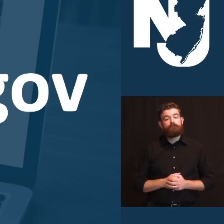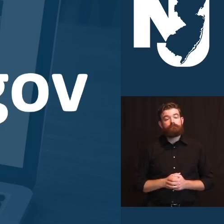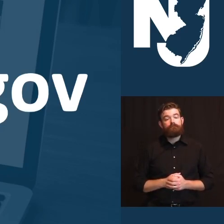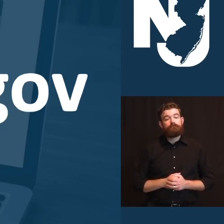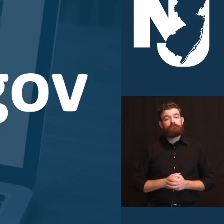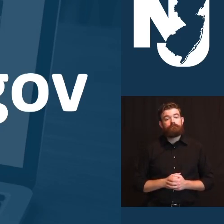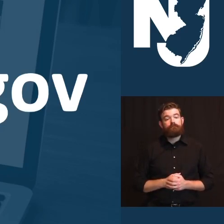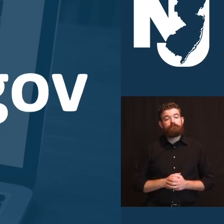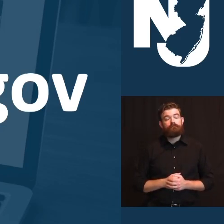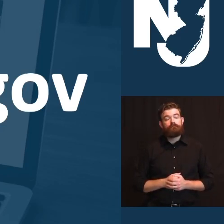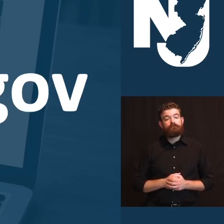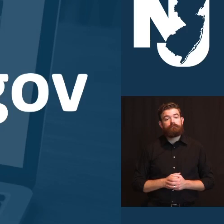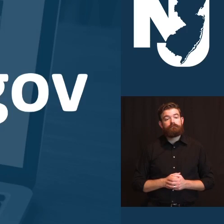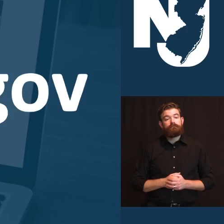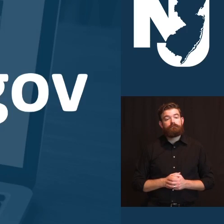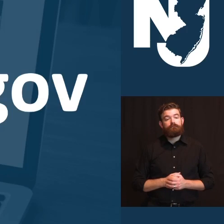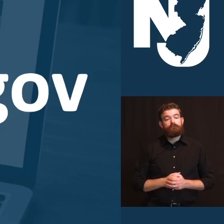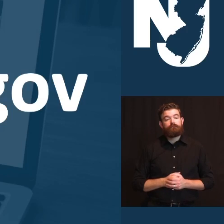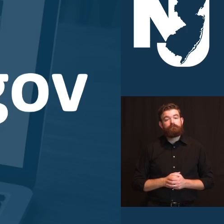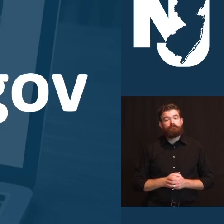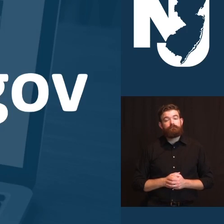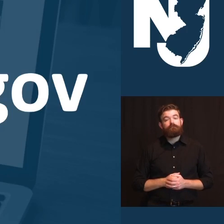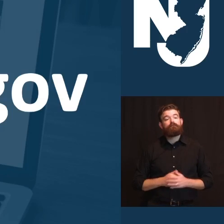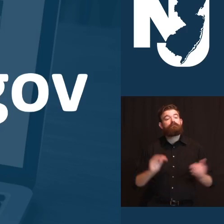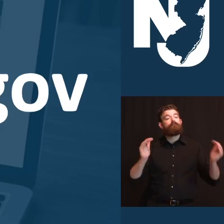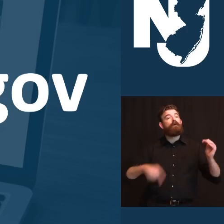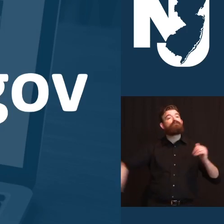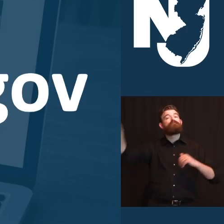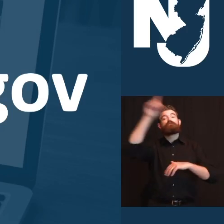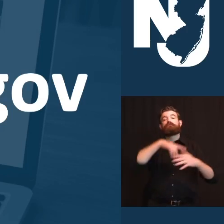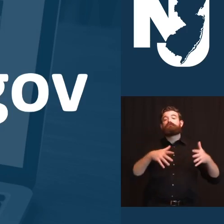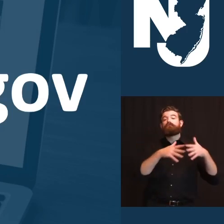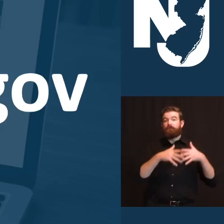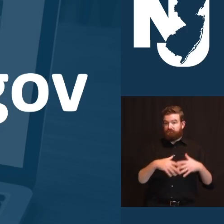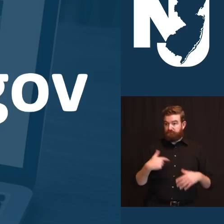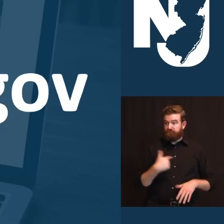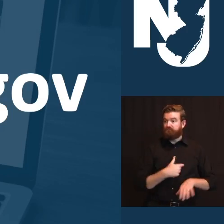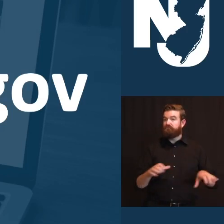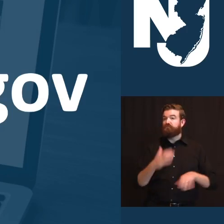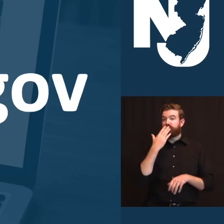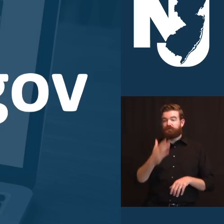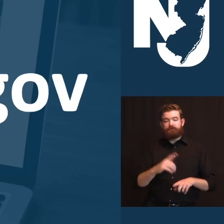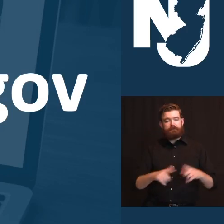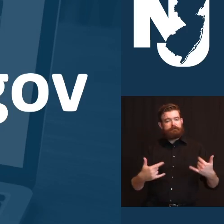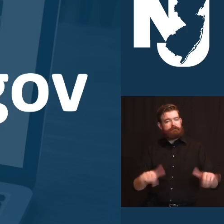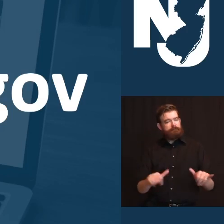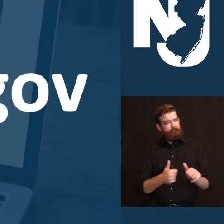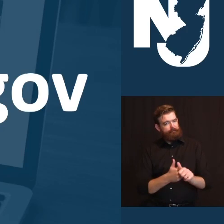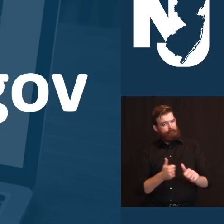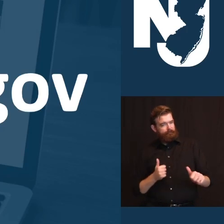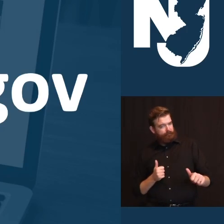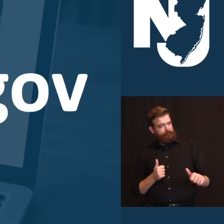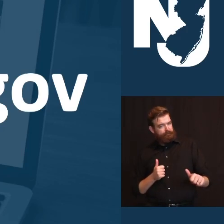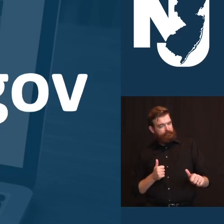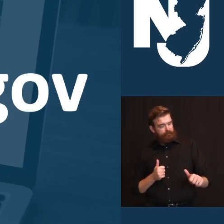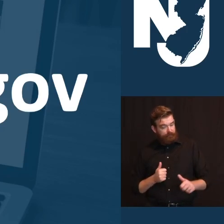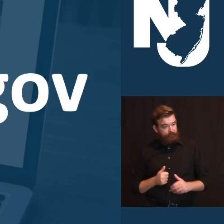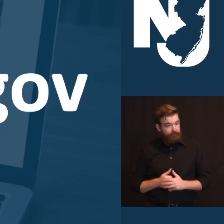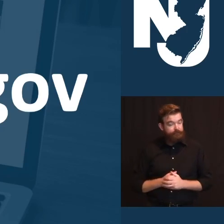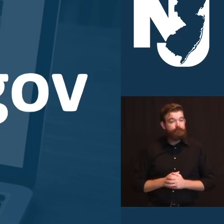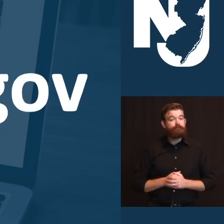contact tracing, the community contact tracing core is not existing in isolation. It's not an abstract